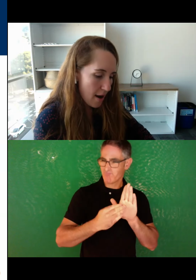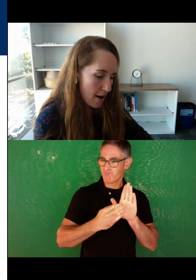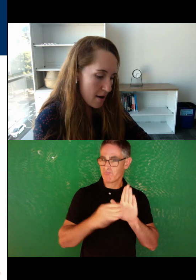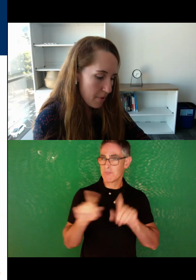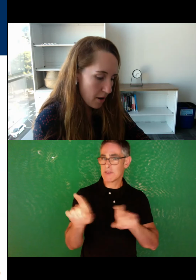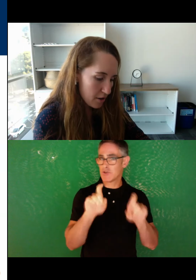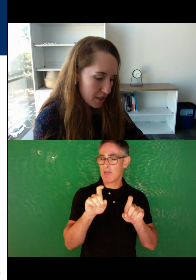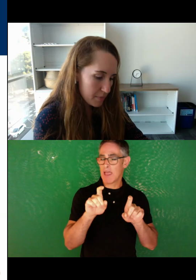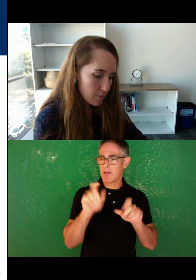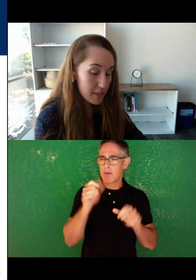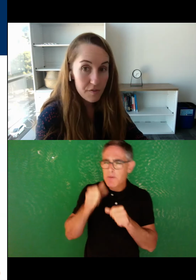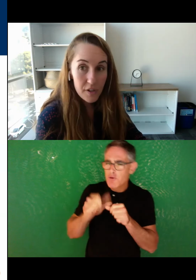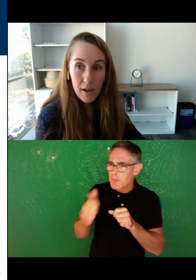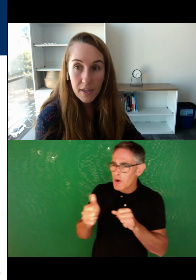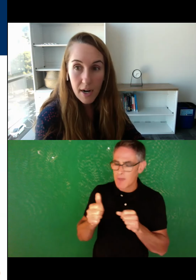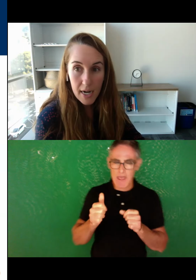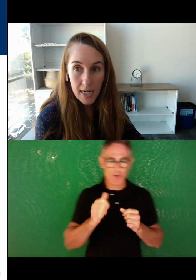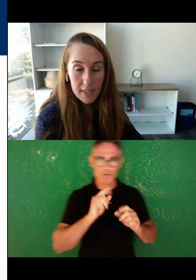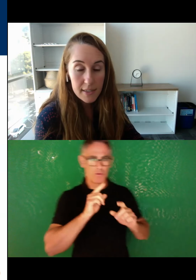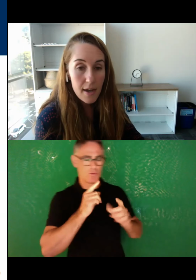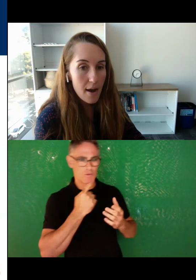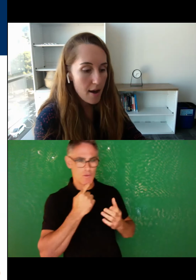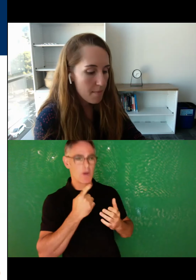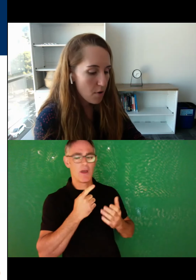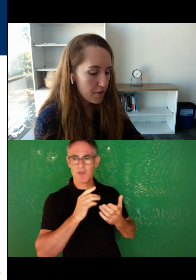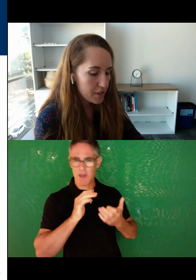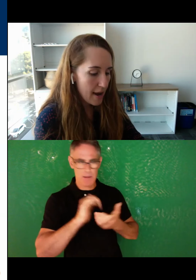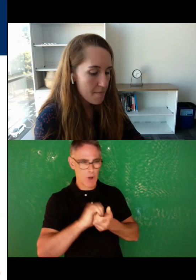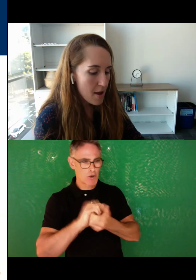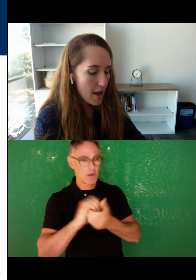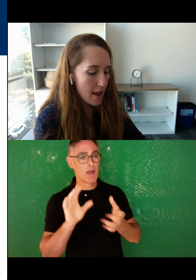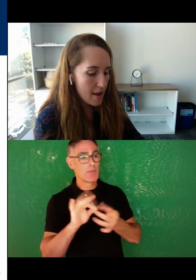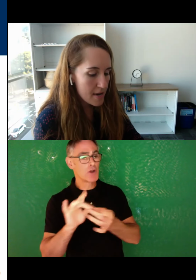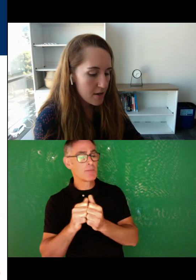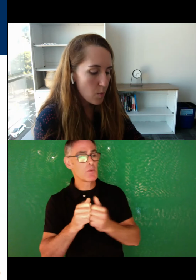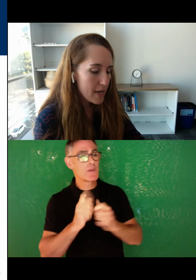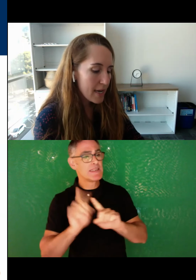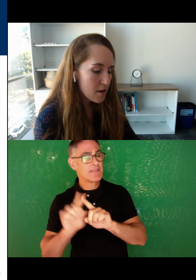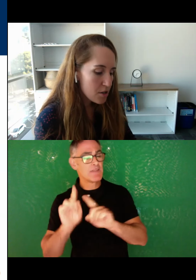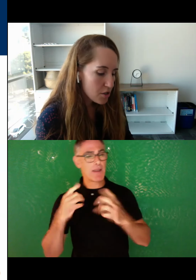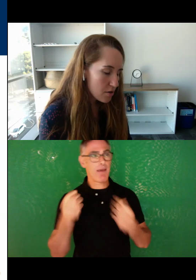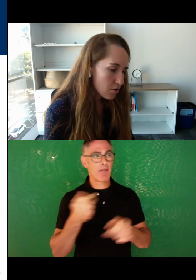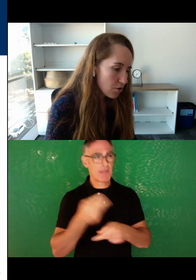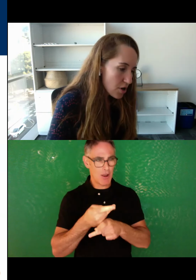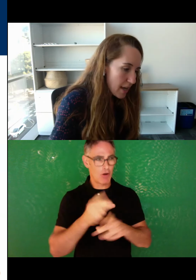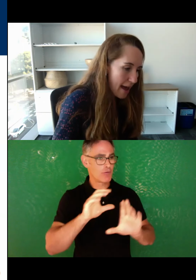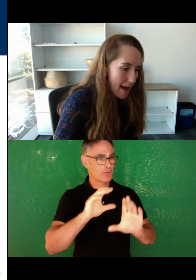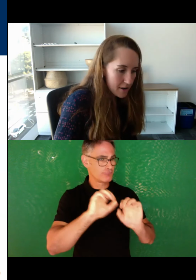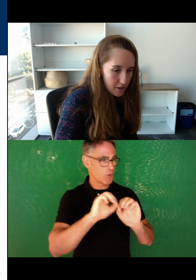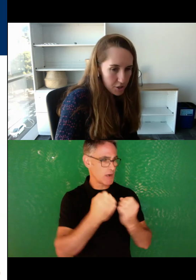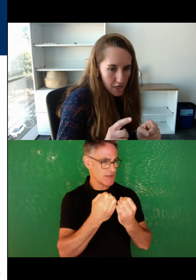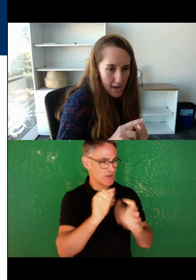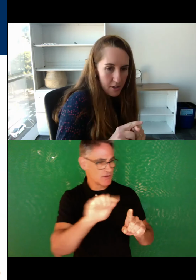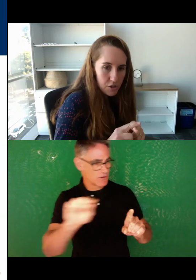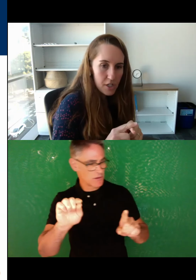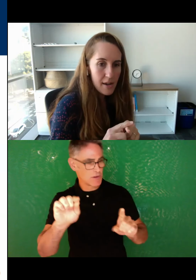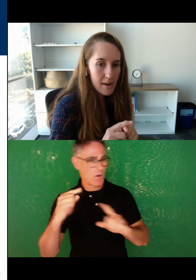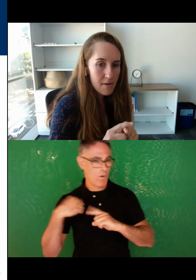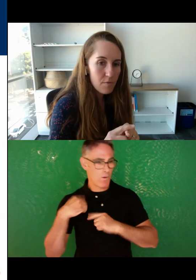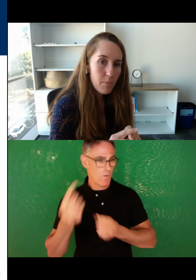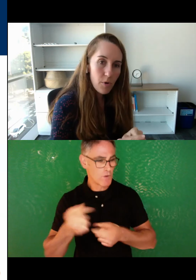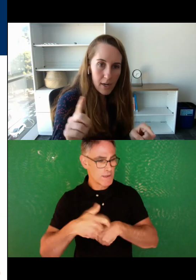reported on partnerships with different healthcare entities over time, and we can look at the